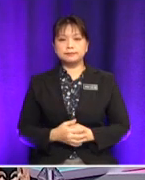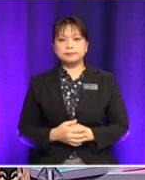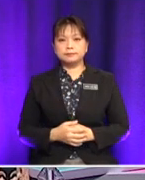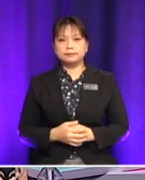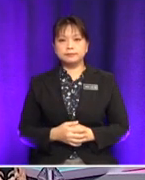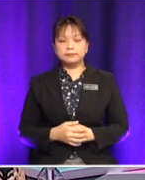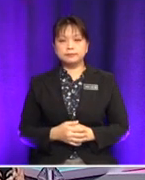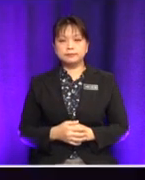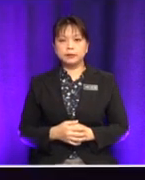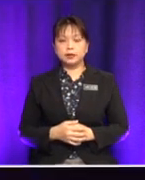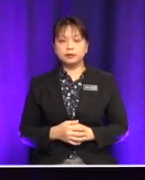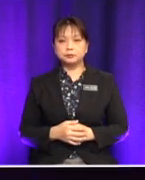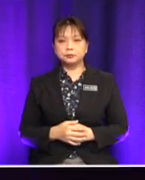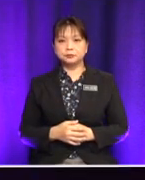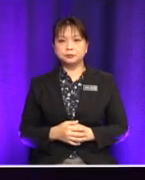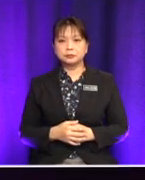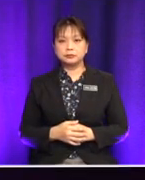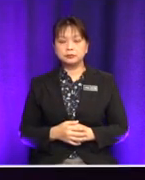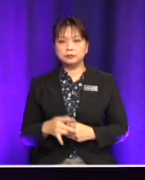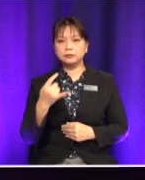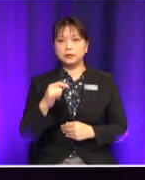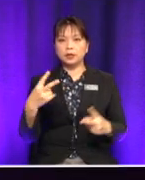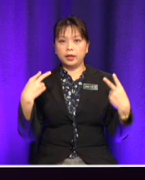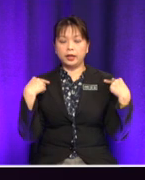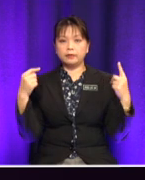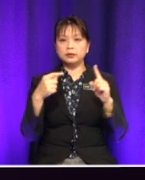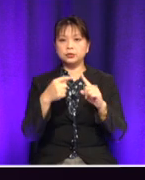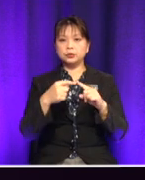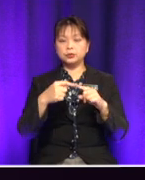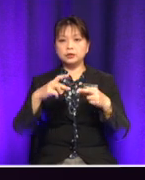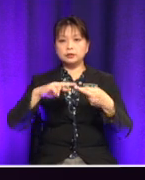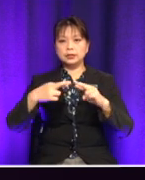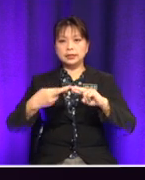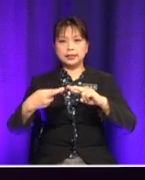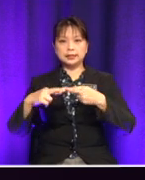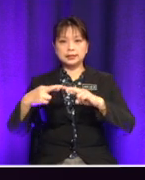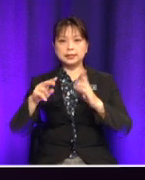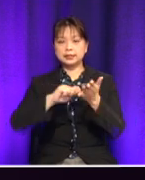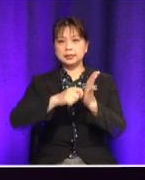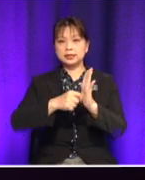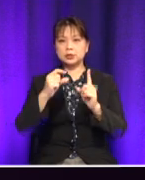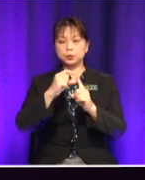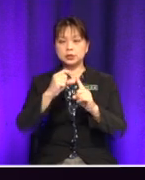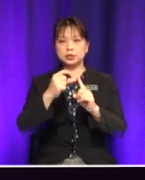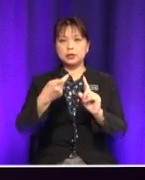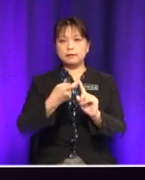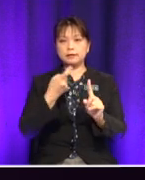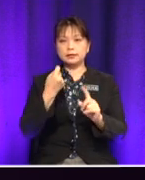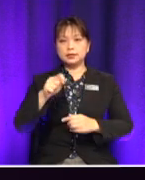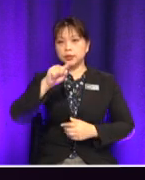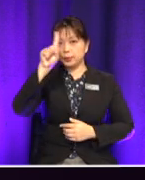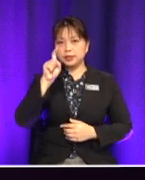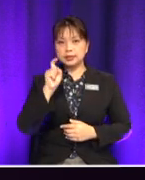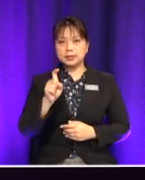next one is they have to relate these keywords from the keywords from the question versus from the